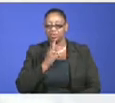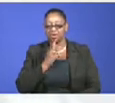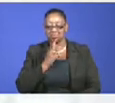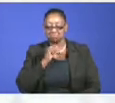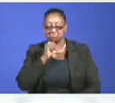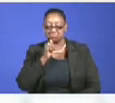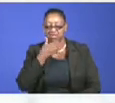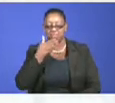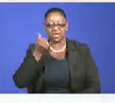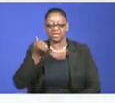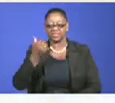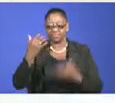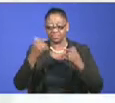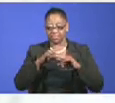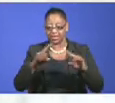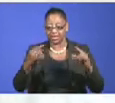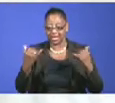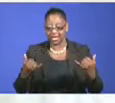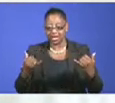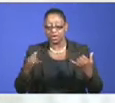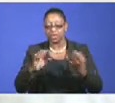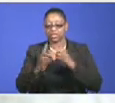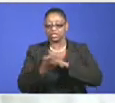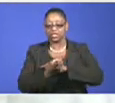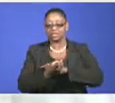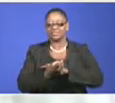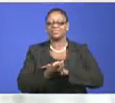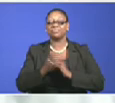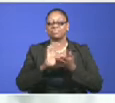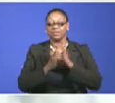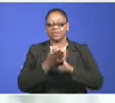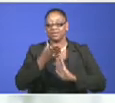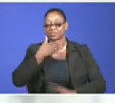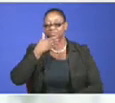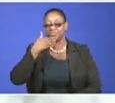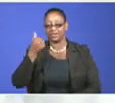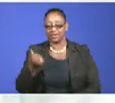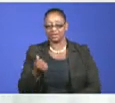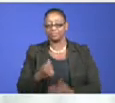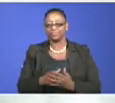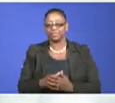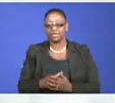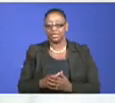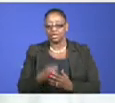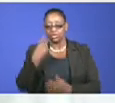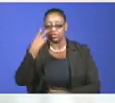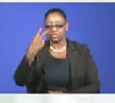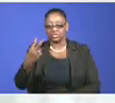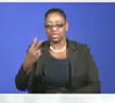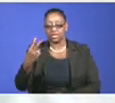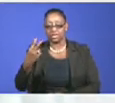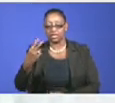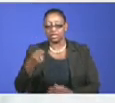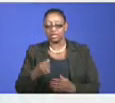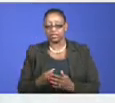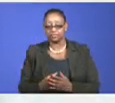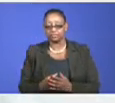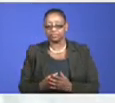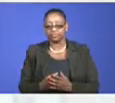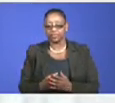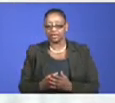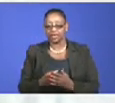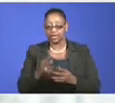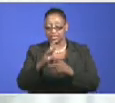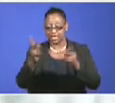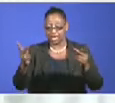seeing construction of a brand new 600,000 gallon RO plant. That plant